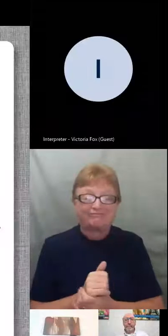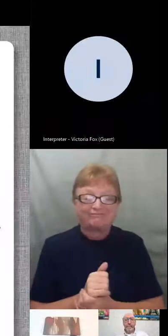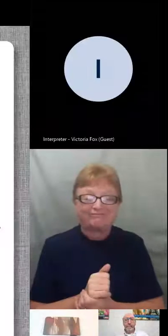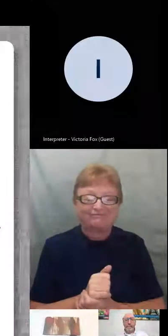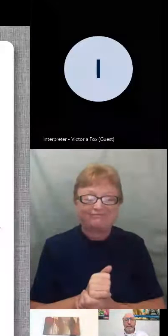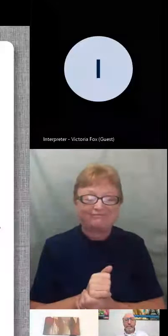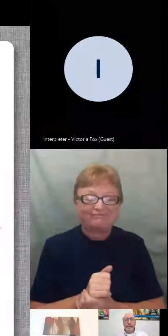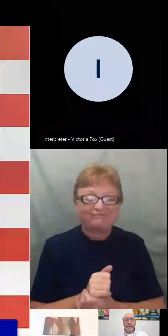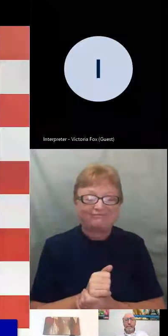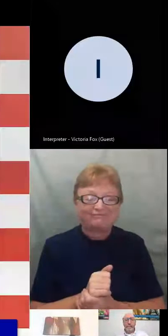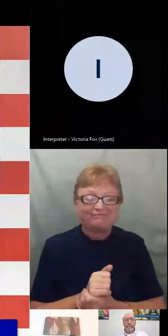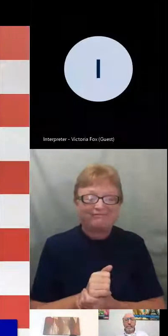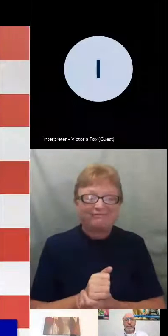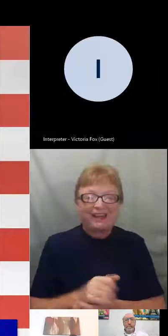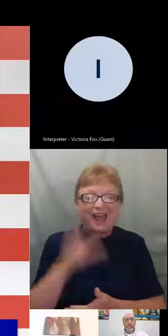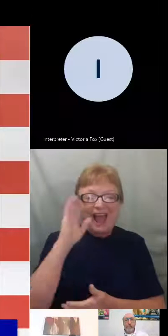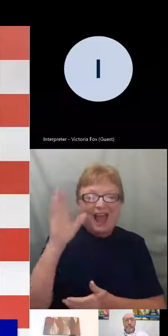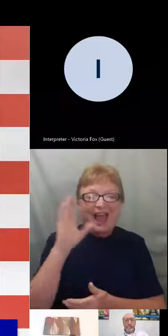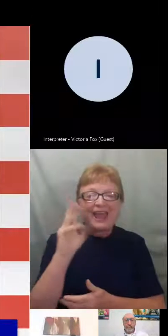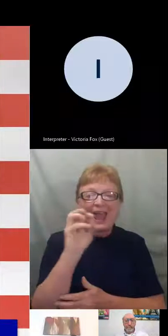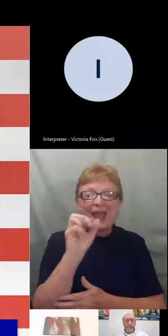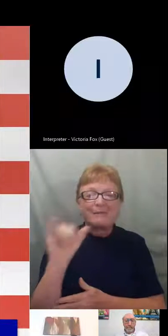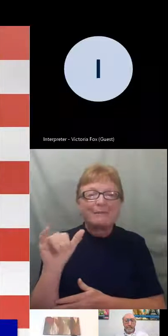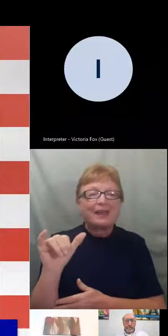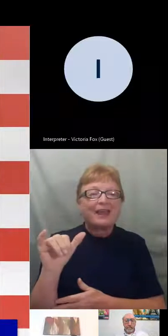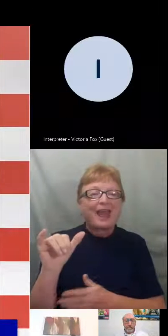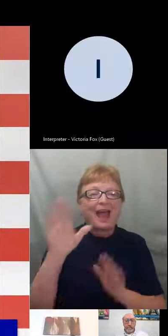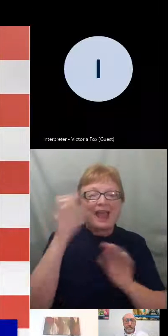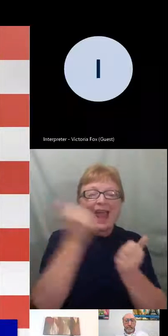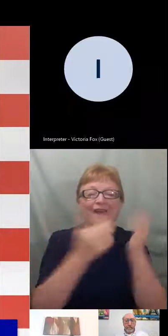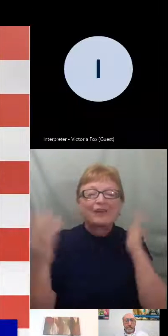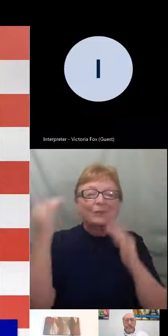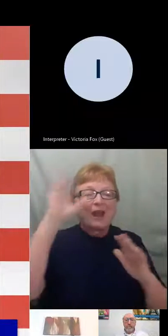Okay, everybody, it is your